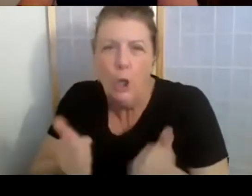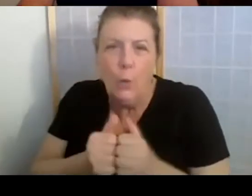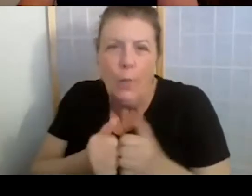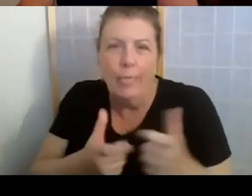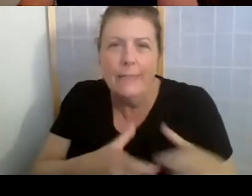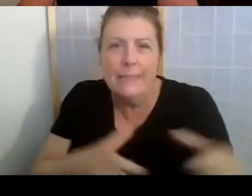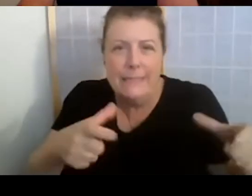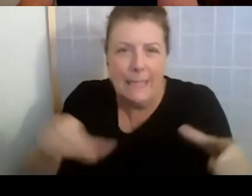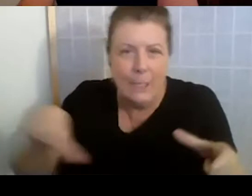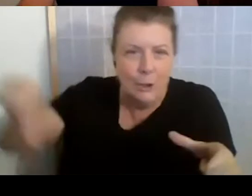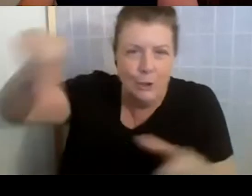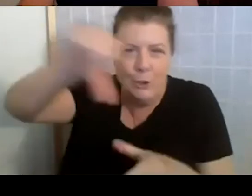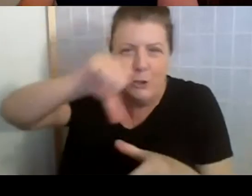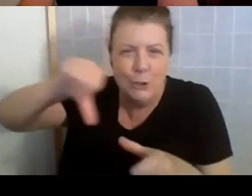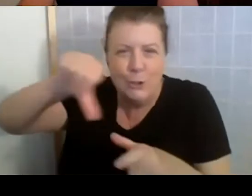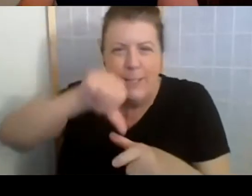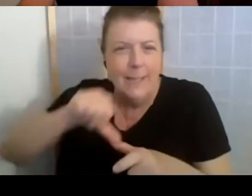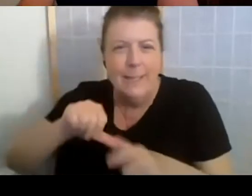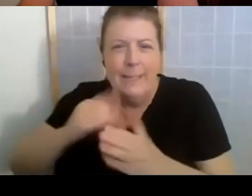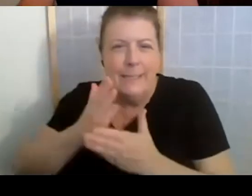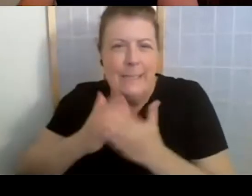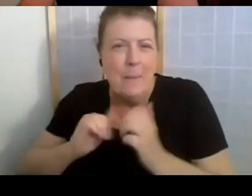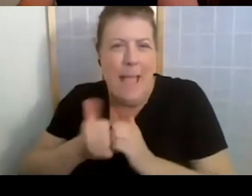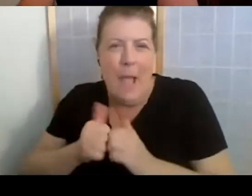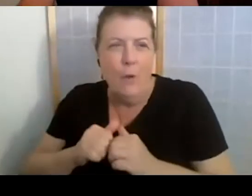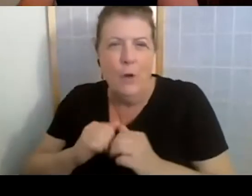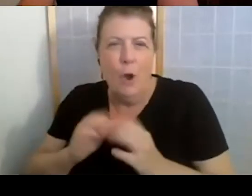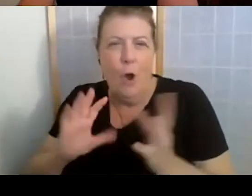together deliciously.